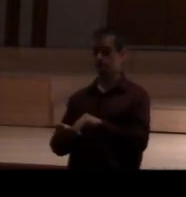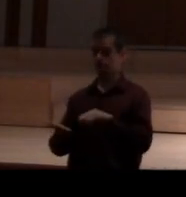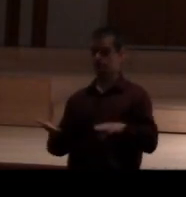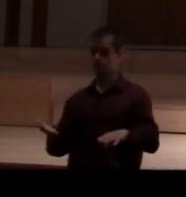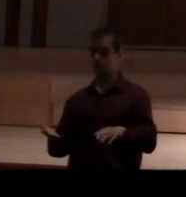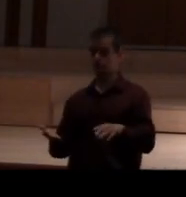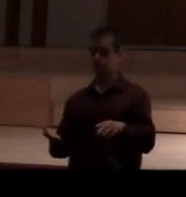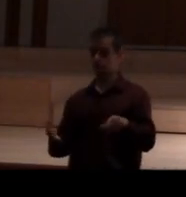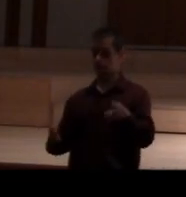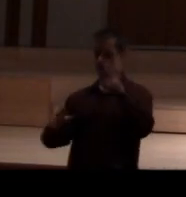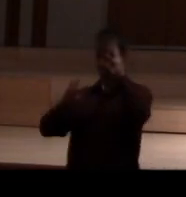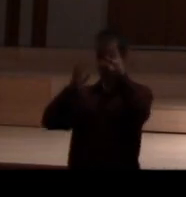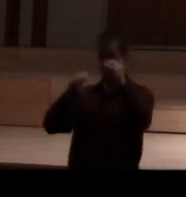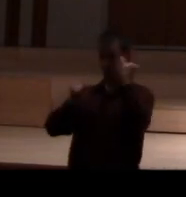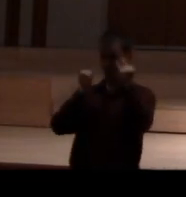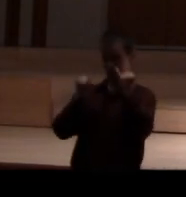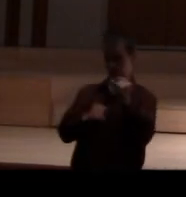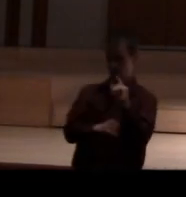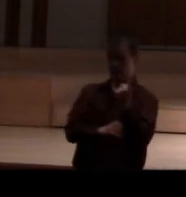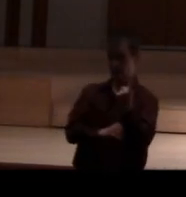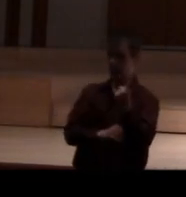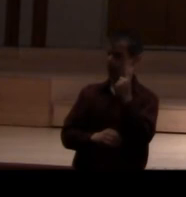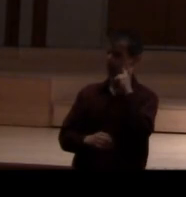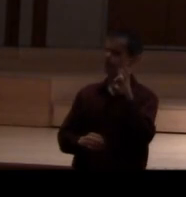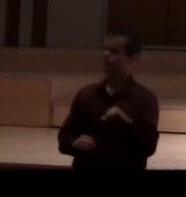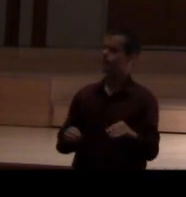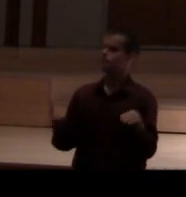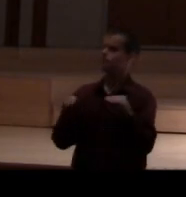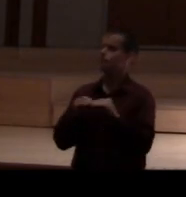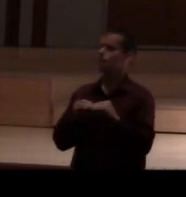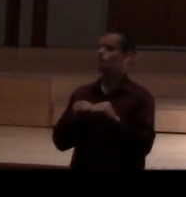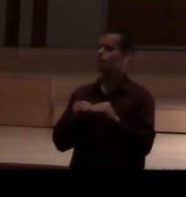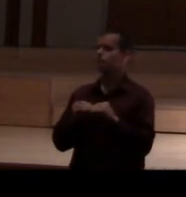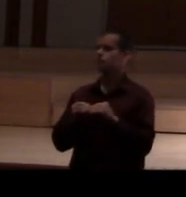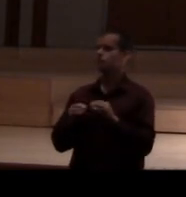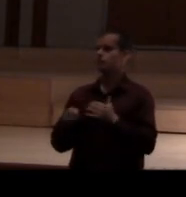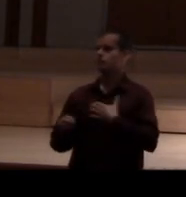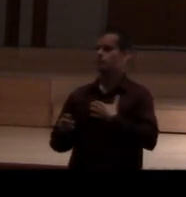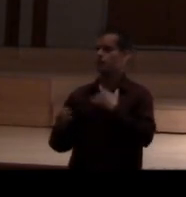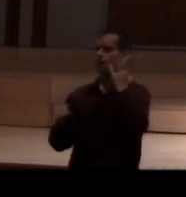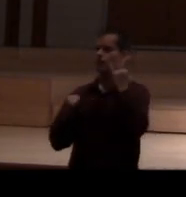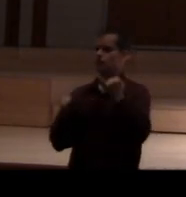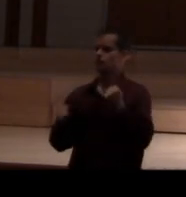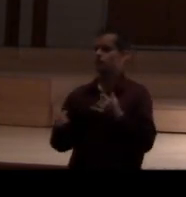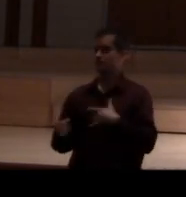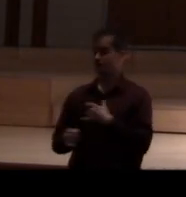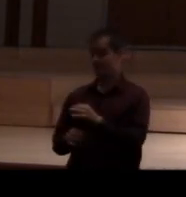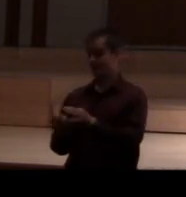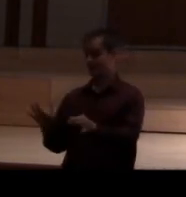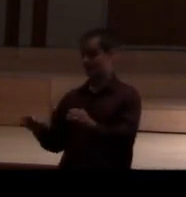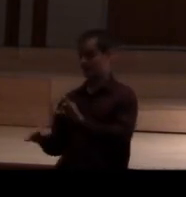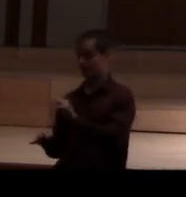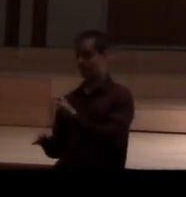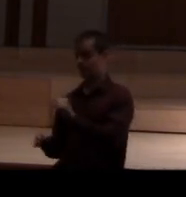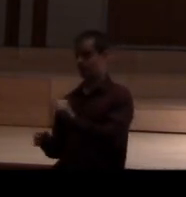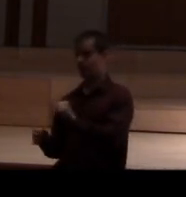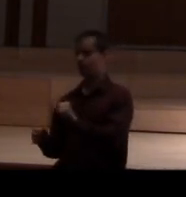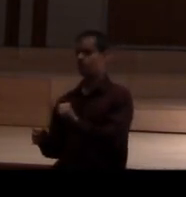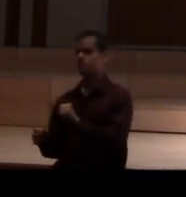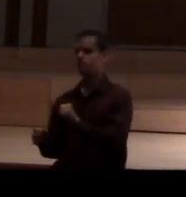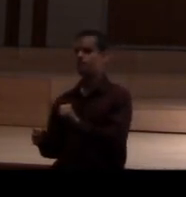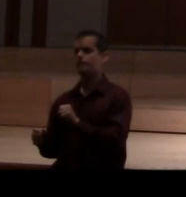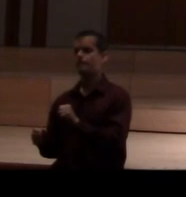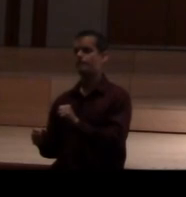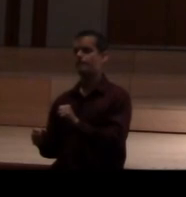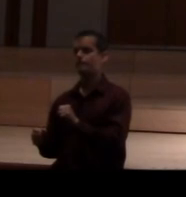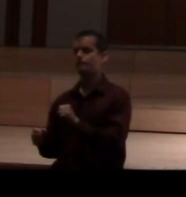with ideas first, I guess, I think that that's more my idea, because what I feel like sentence frames do is they take away, they bring the